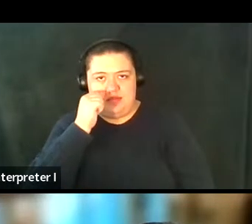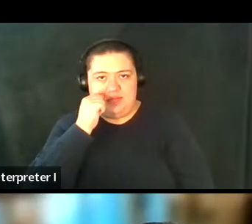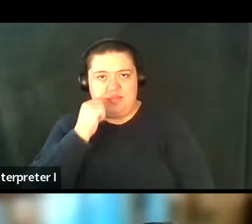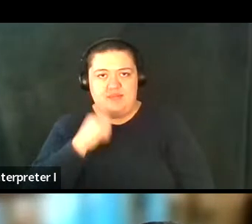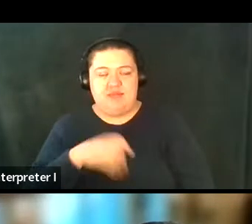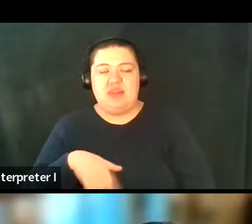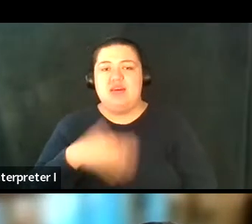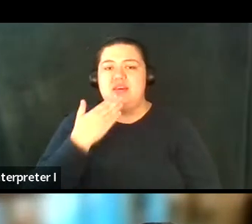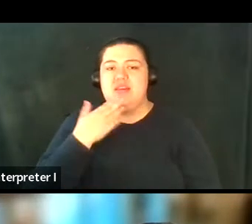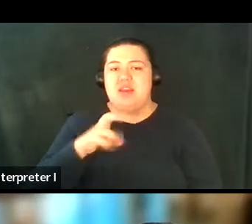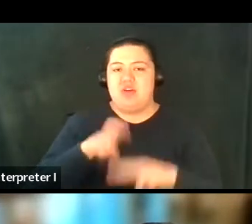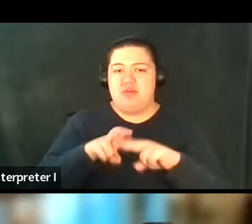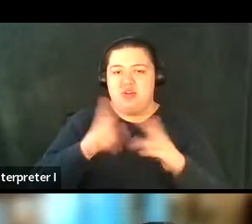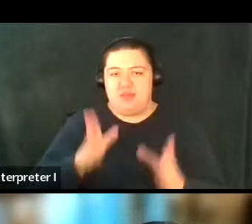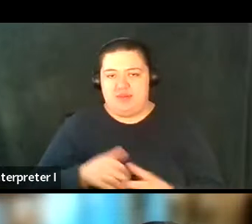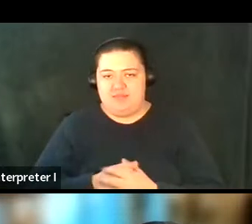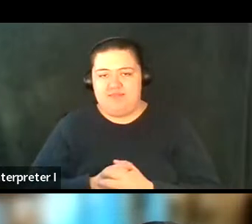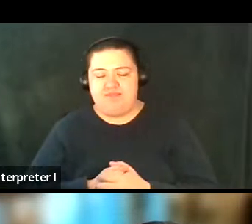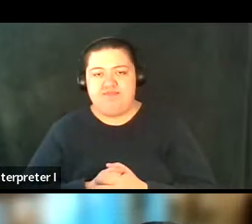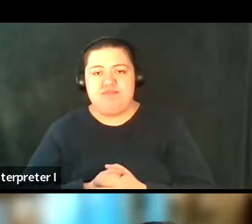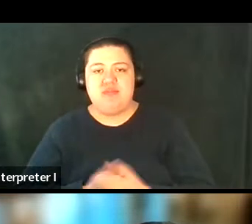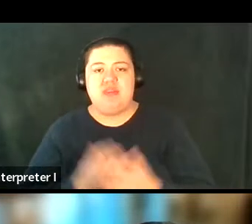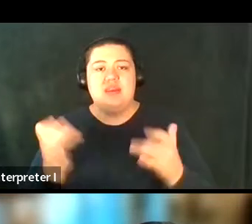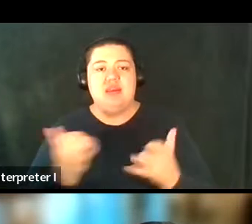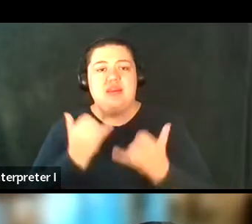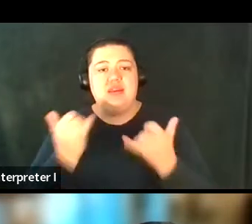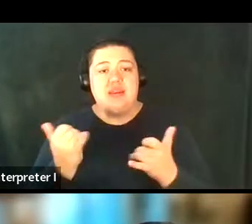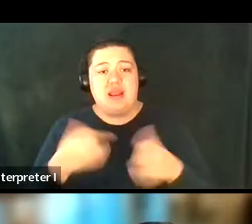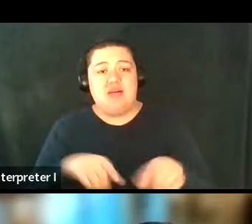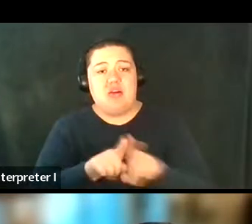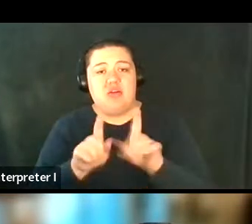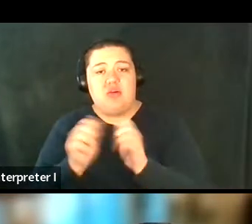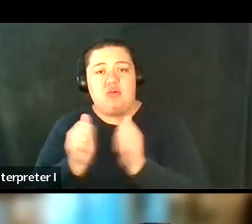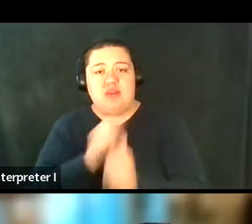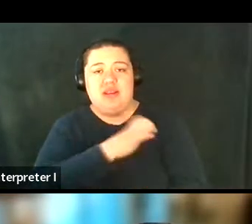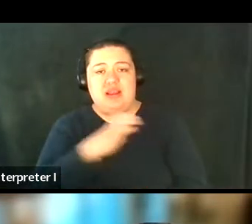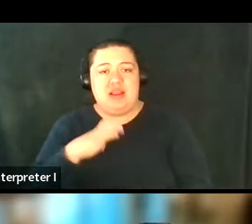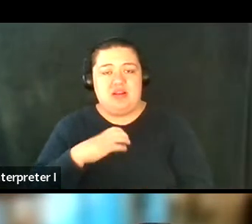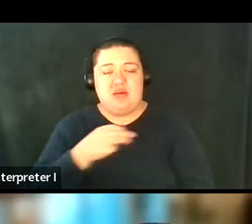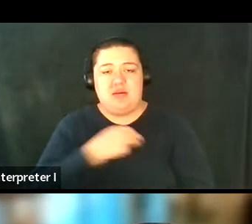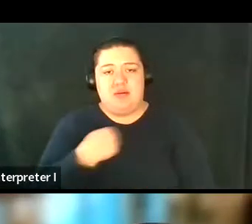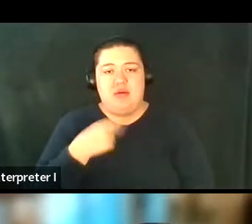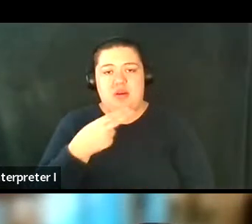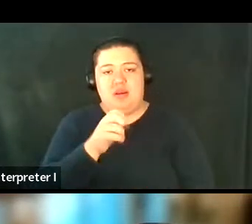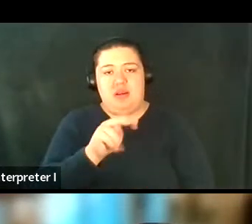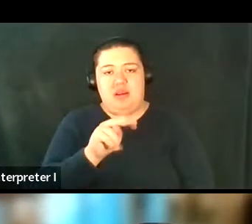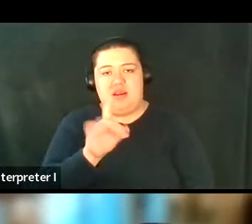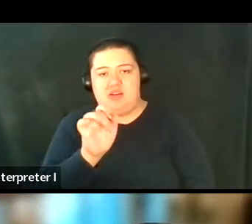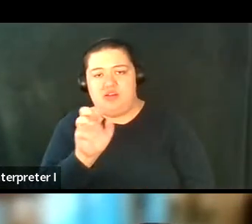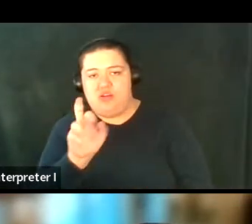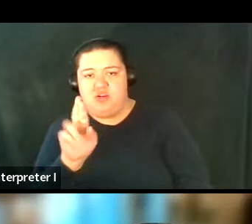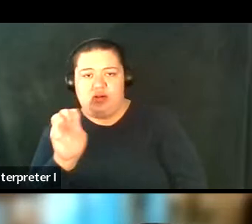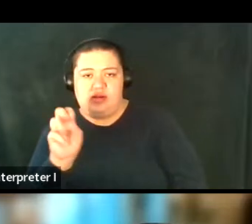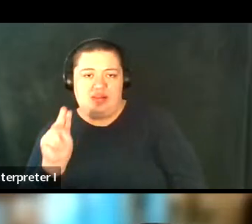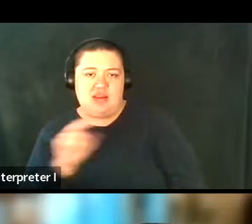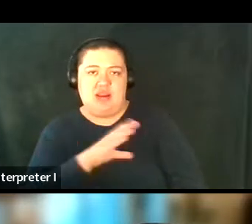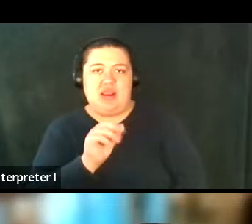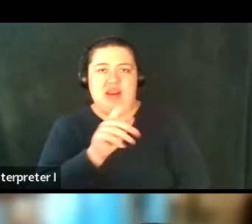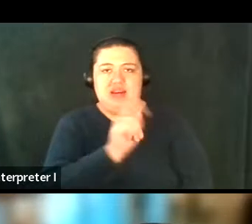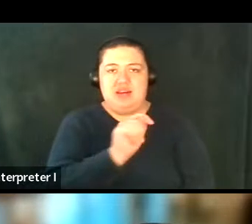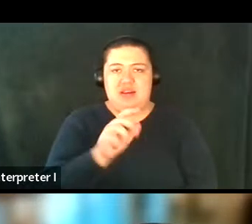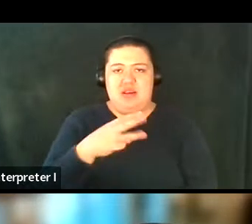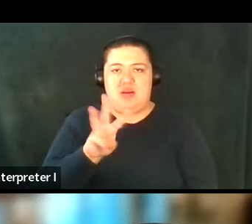Thank you, Mr. Chairman. Today, along with Councilmembers Henderson and Councilmember Trayon White, I am moving